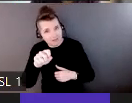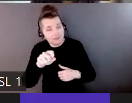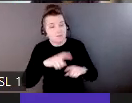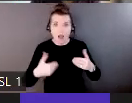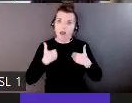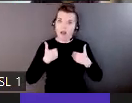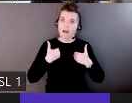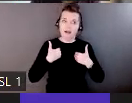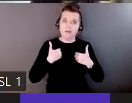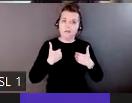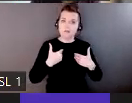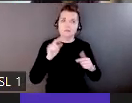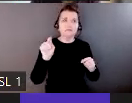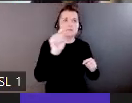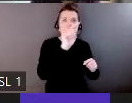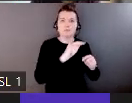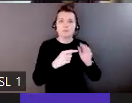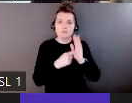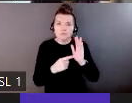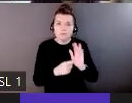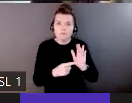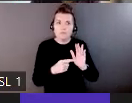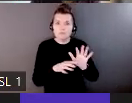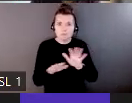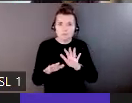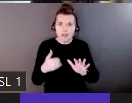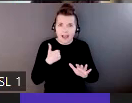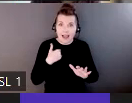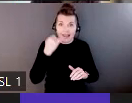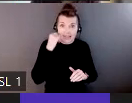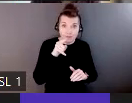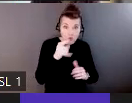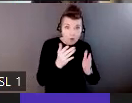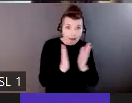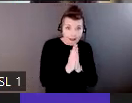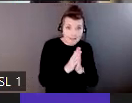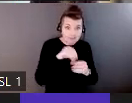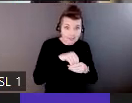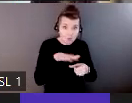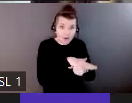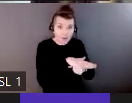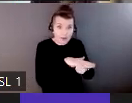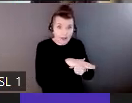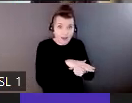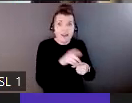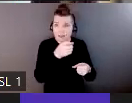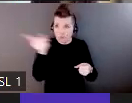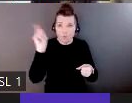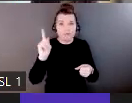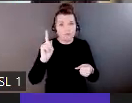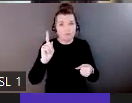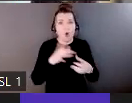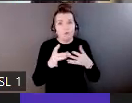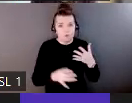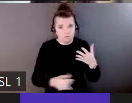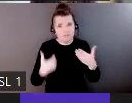provincial models, but we're okay. If you ask for it, there's a program out there that would help with giving some capacity and understanding on